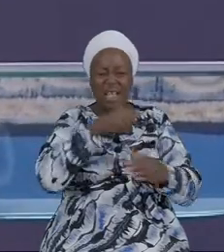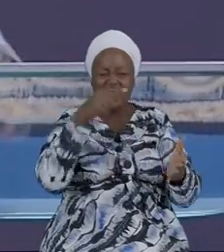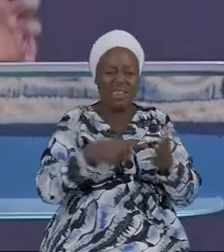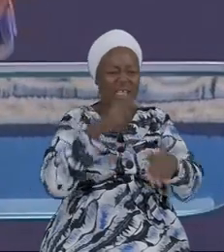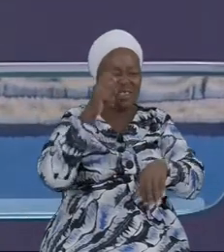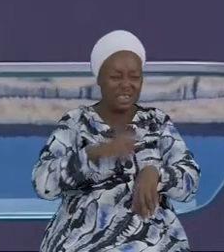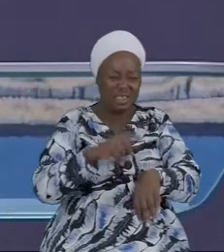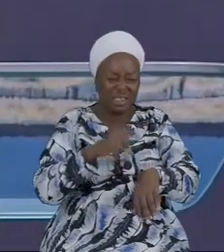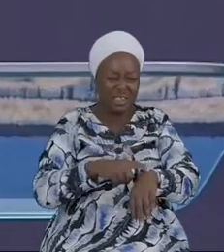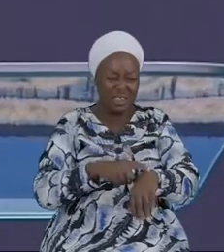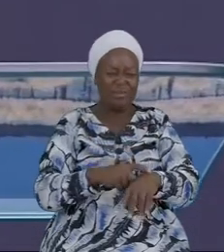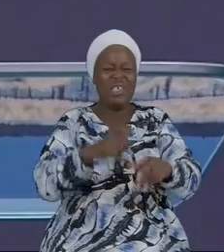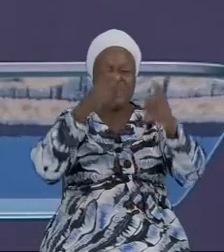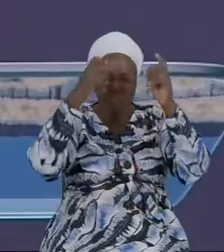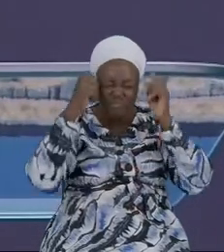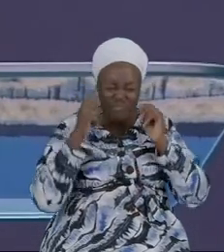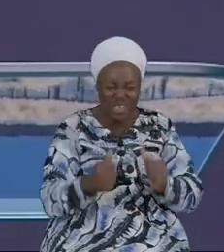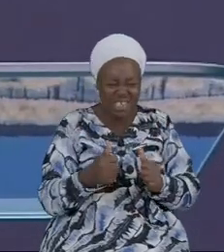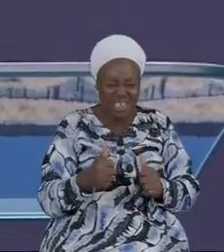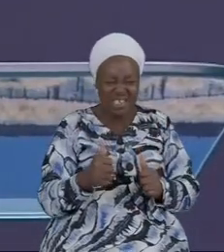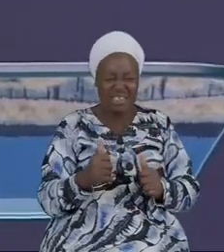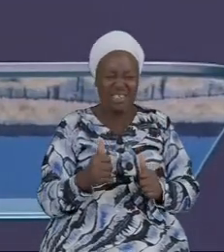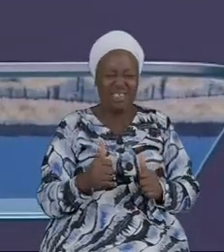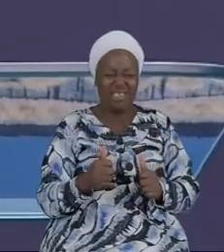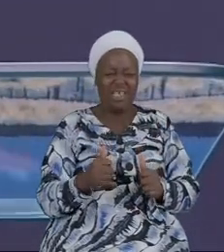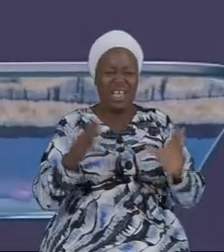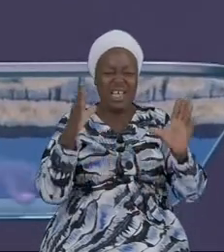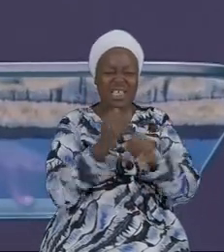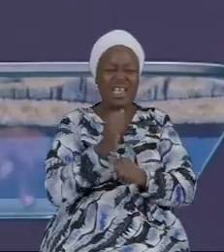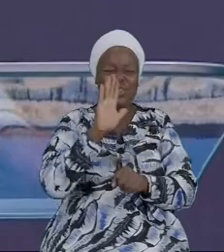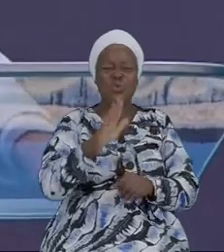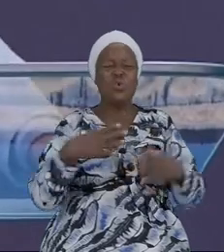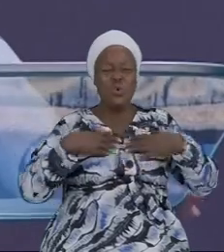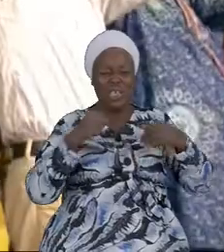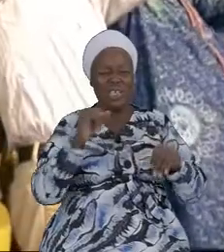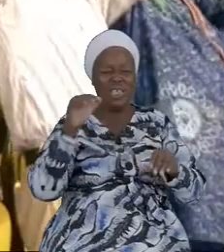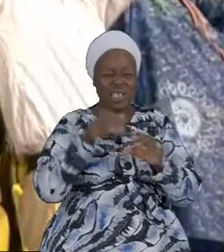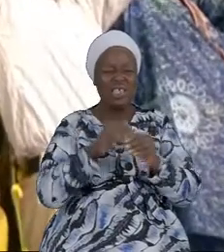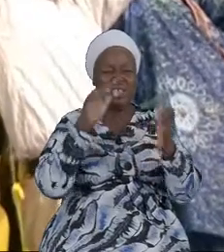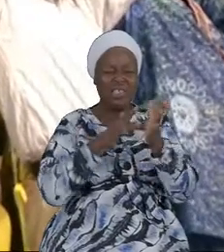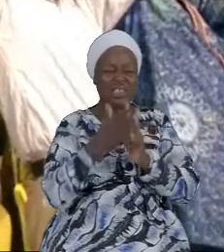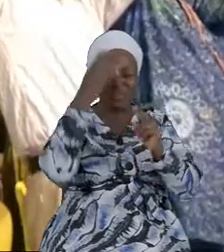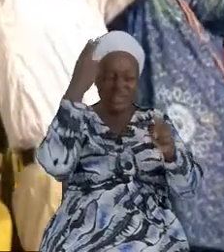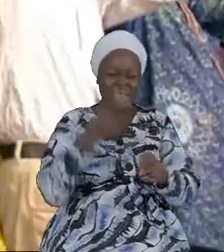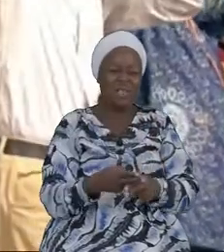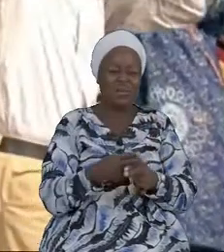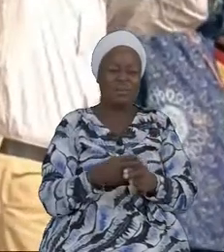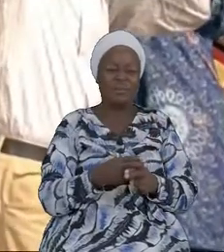time, immediately, get your healing in Jesus'